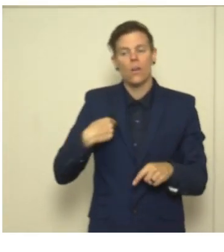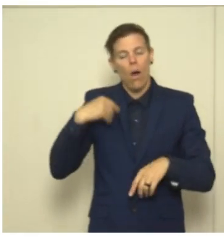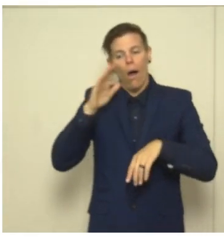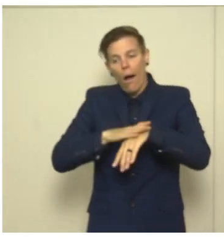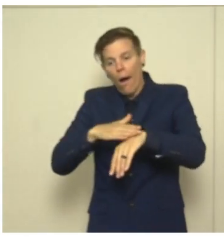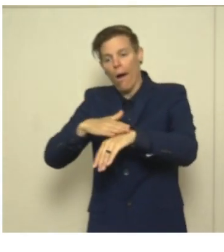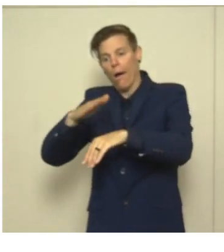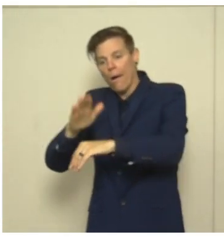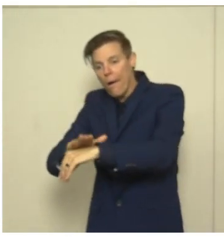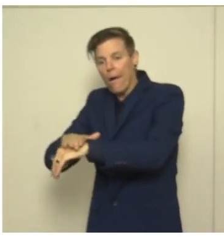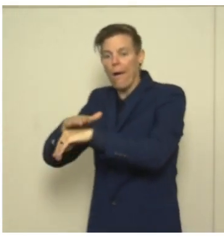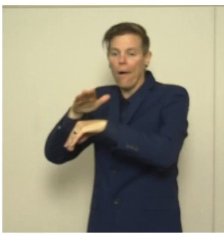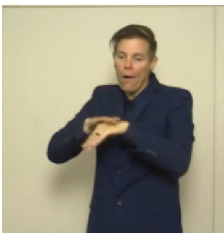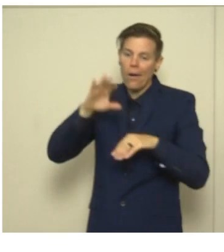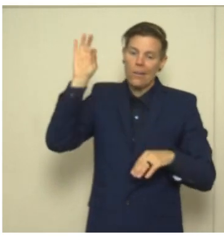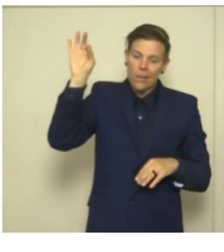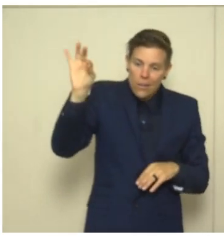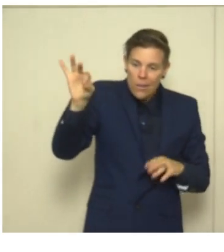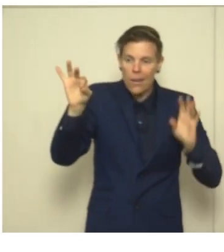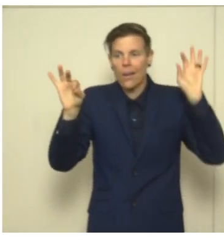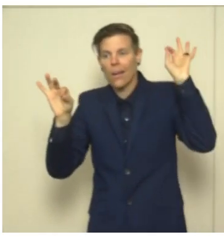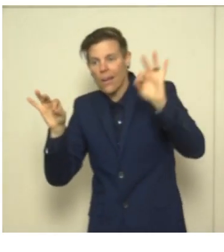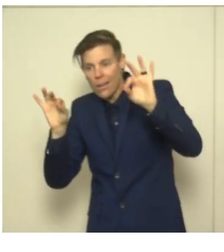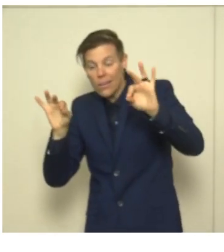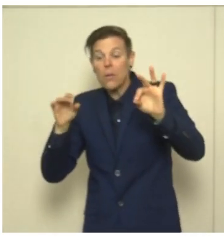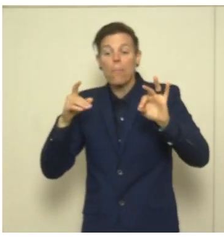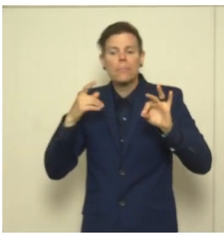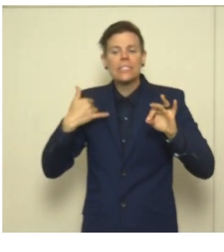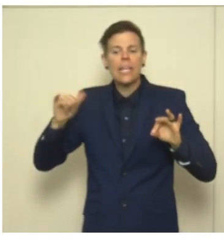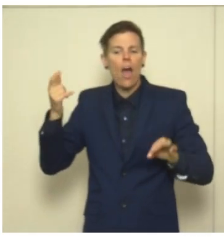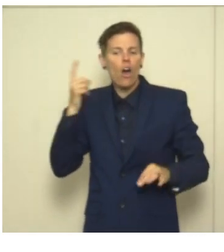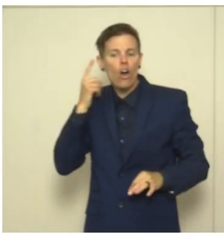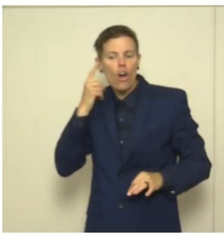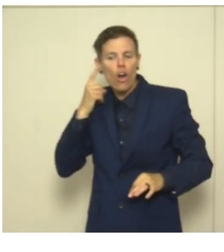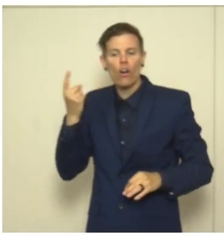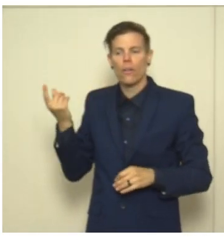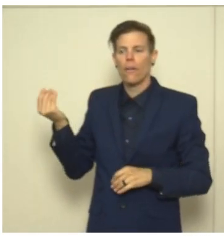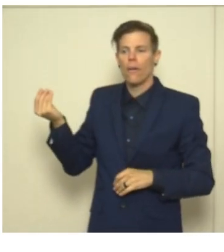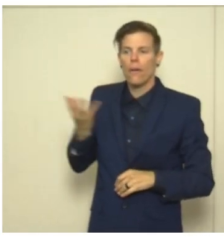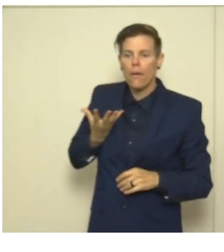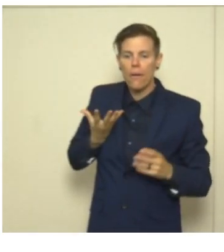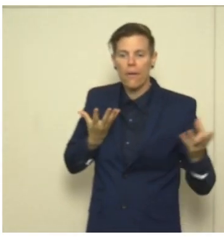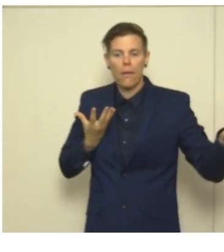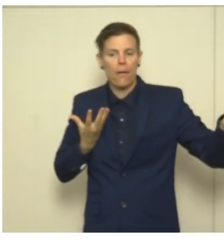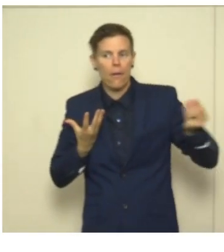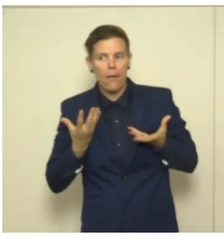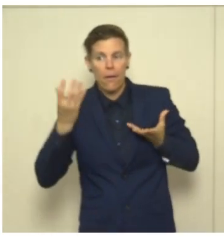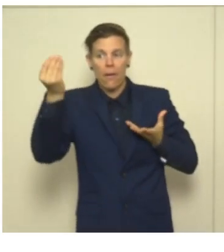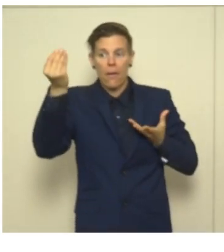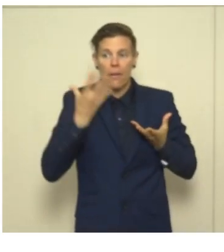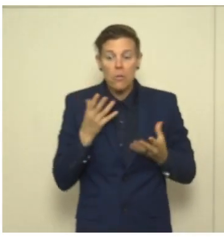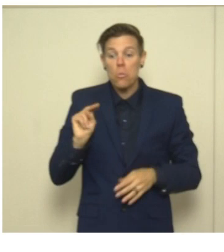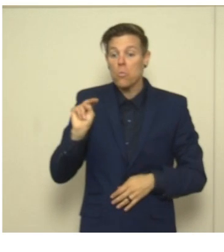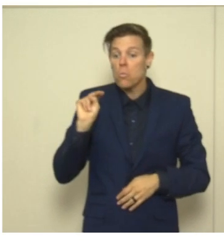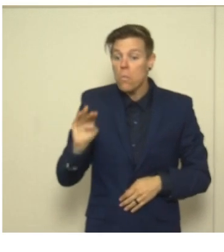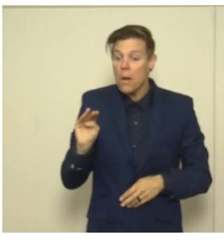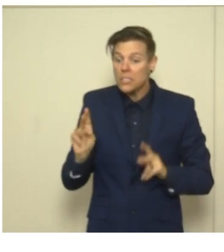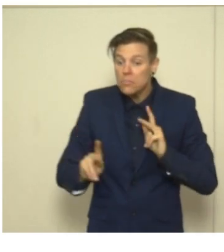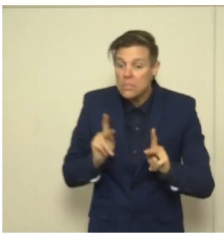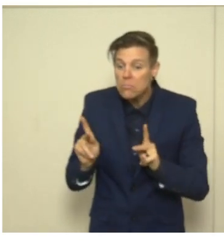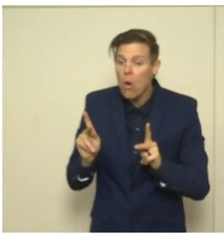and more New Mexico patrons and maybe some visitors from out of state, you know, really aren't interested in getting that